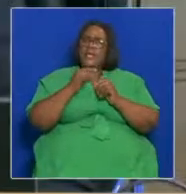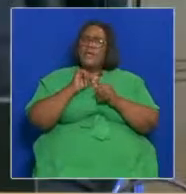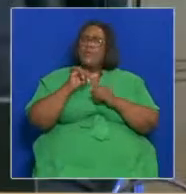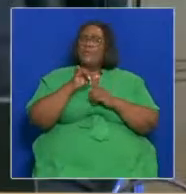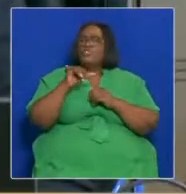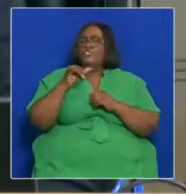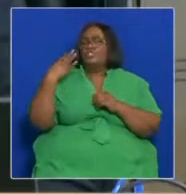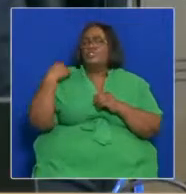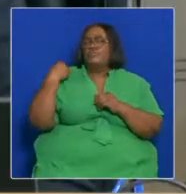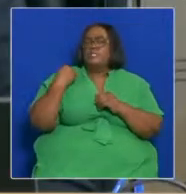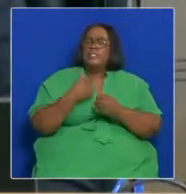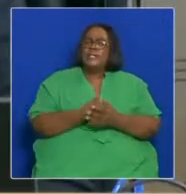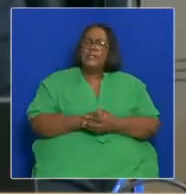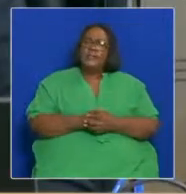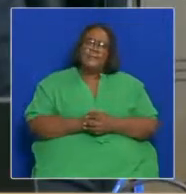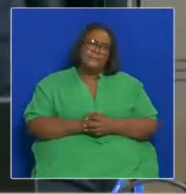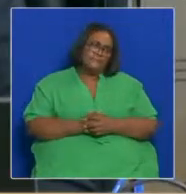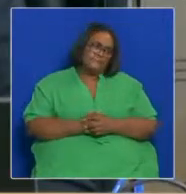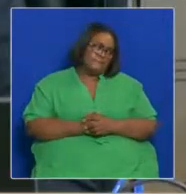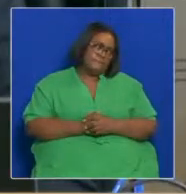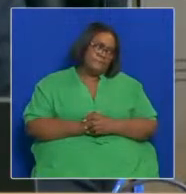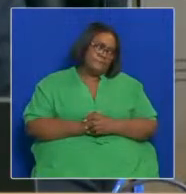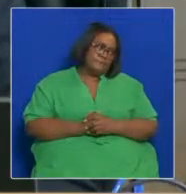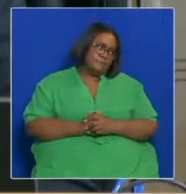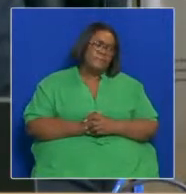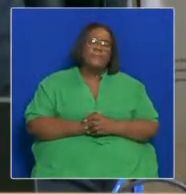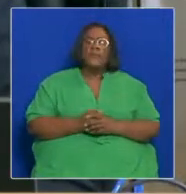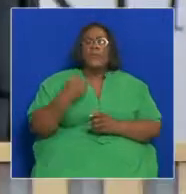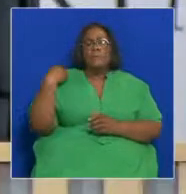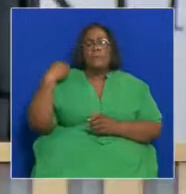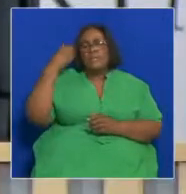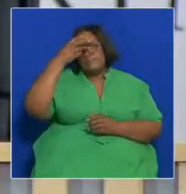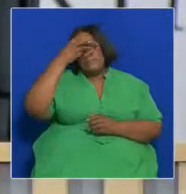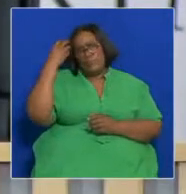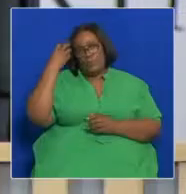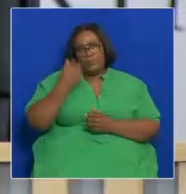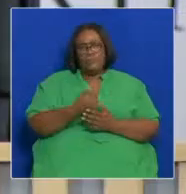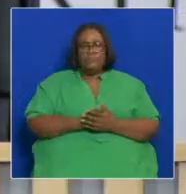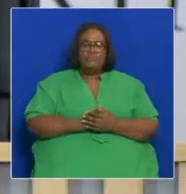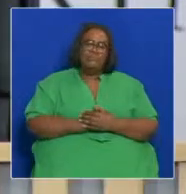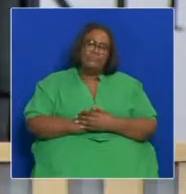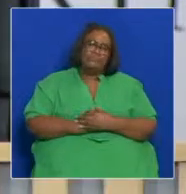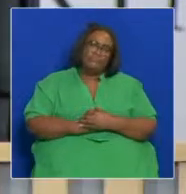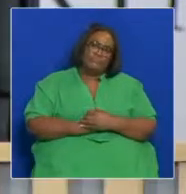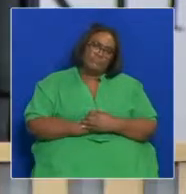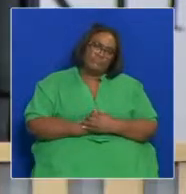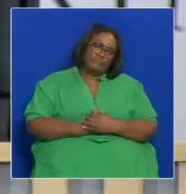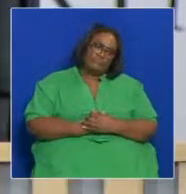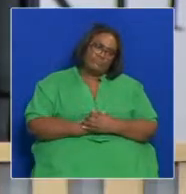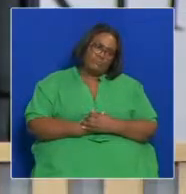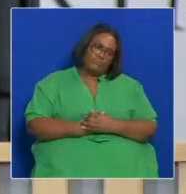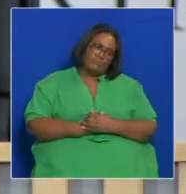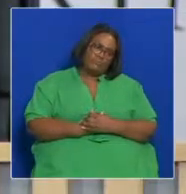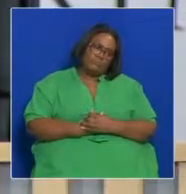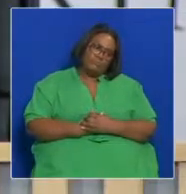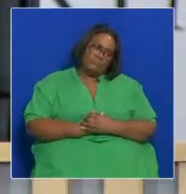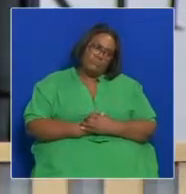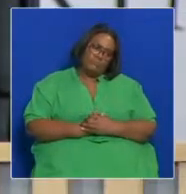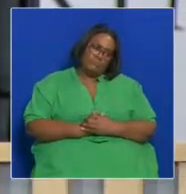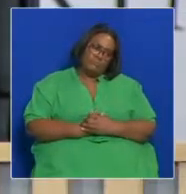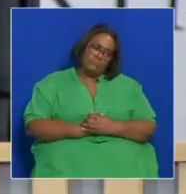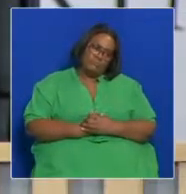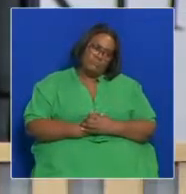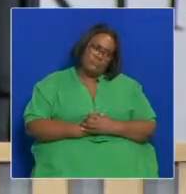Please reread. Minister Mkunu. Minister of Police Mkunu. I just meant